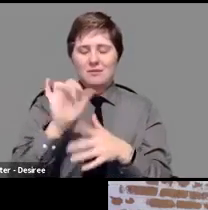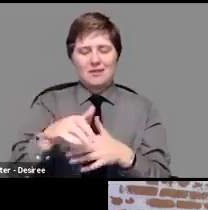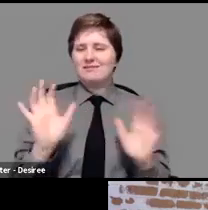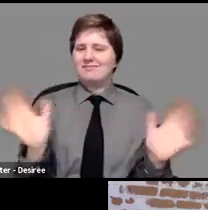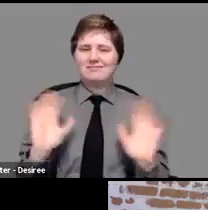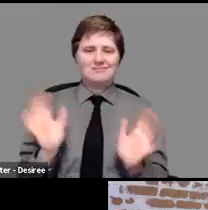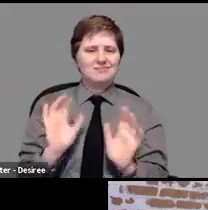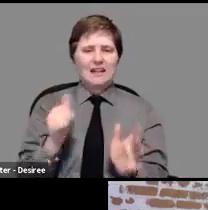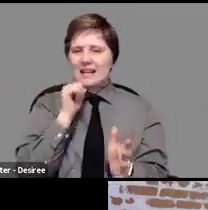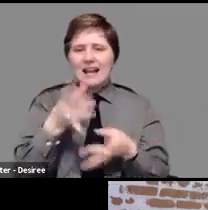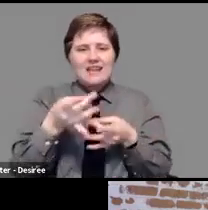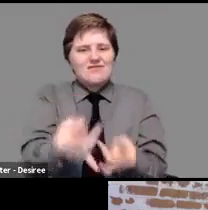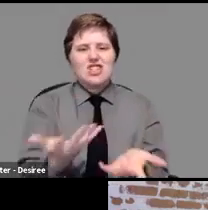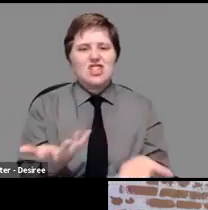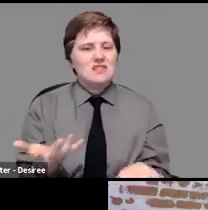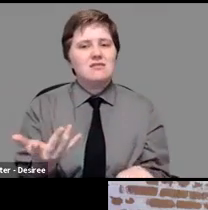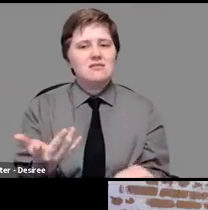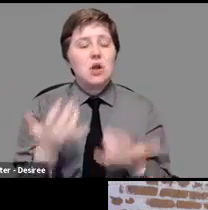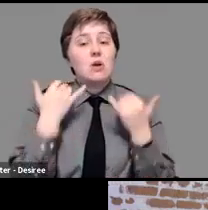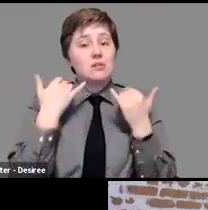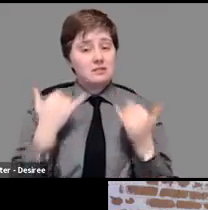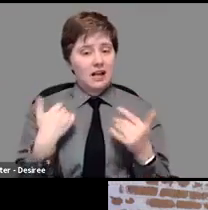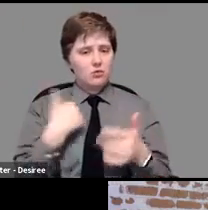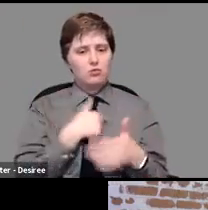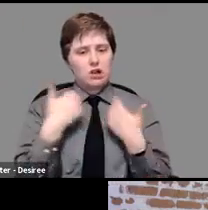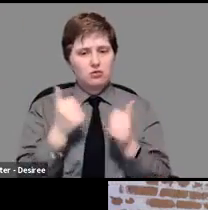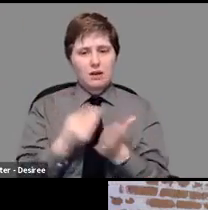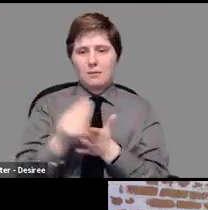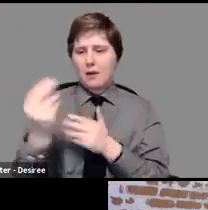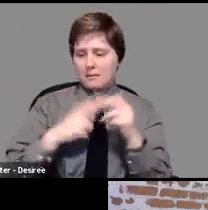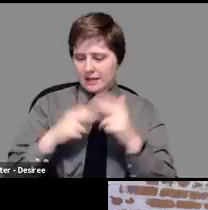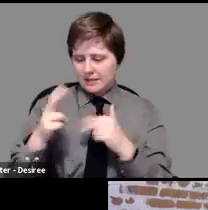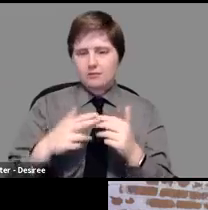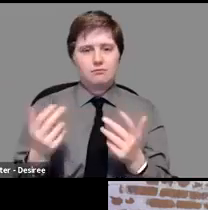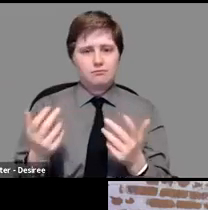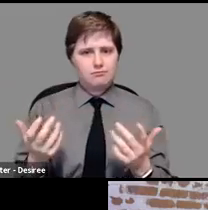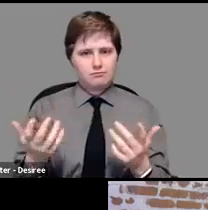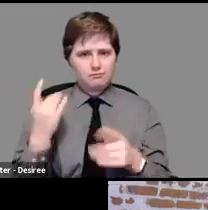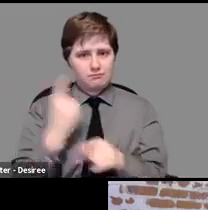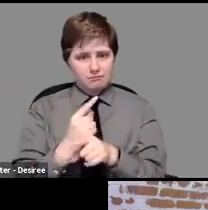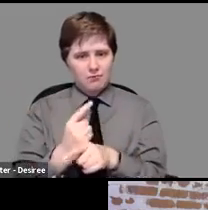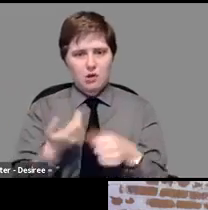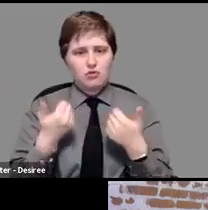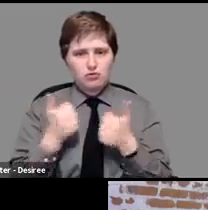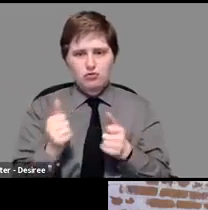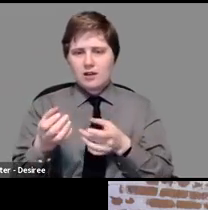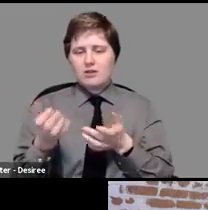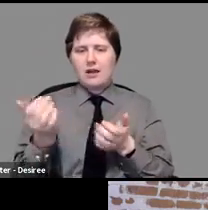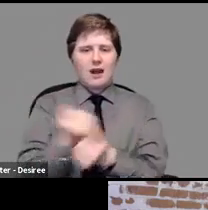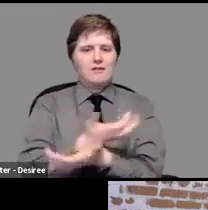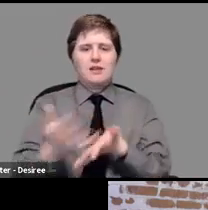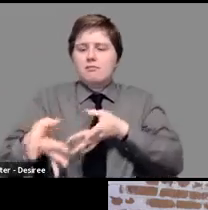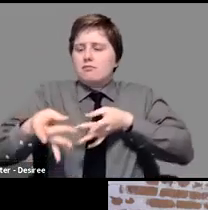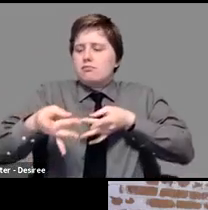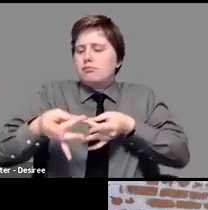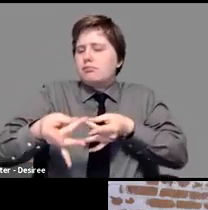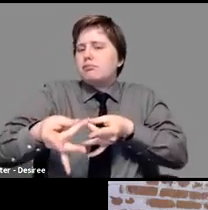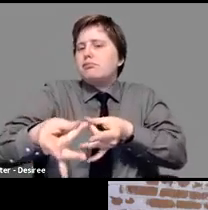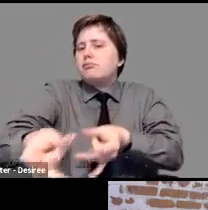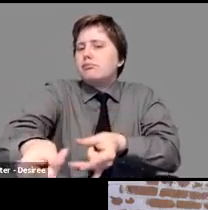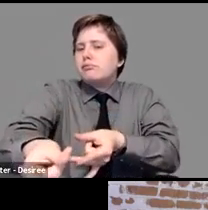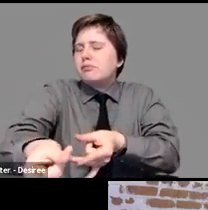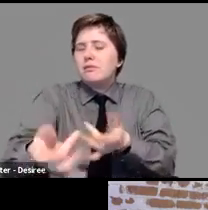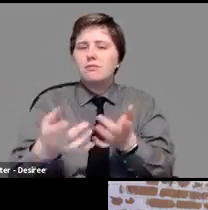not efficient. And so now we're trying to purchase a building, right? We're trying to streamline those processes, although they